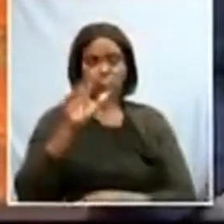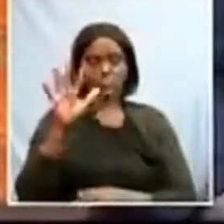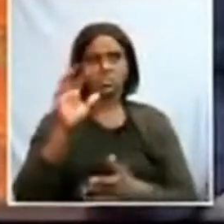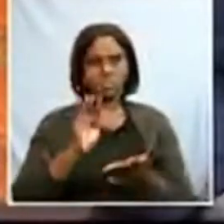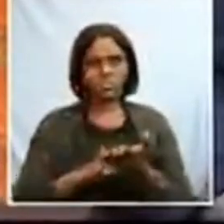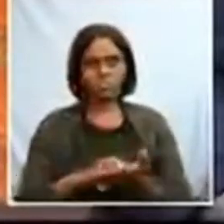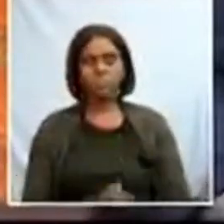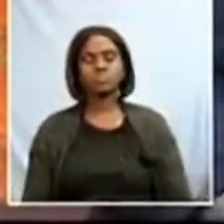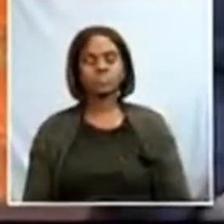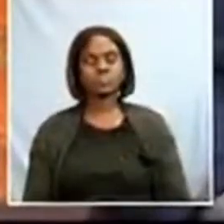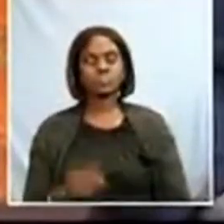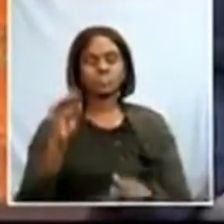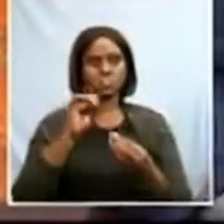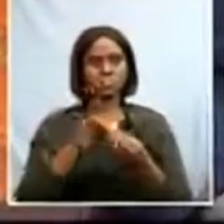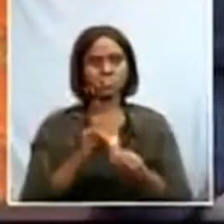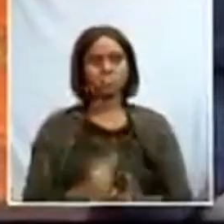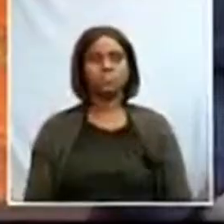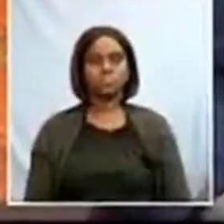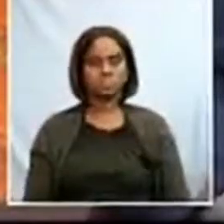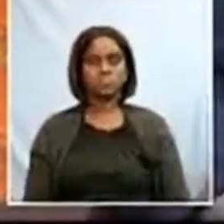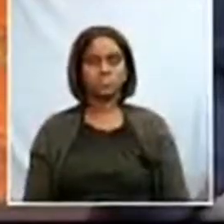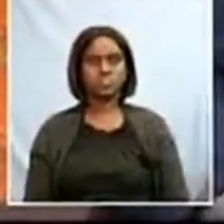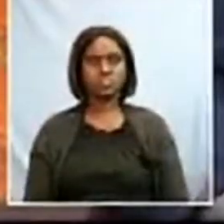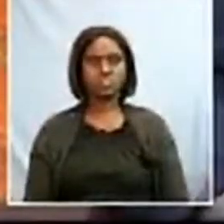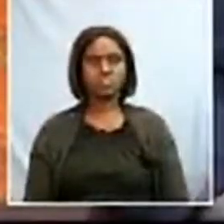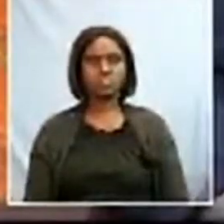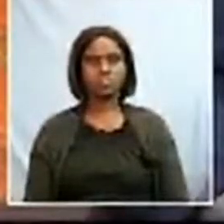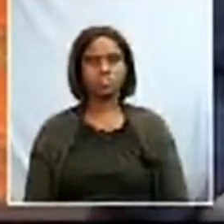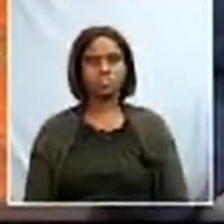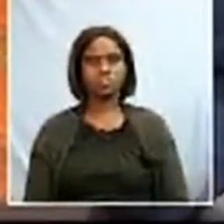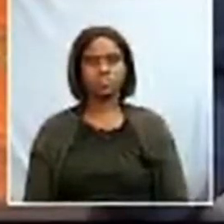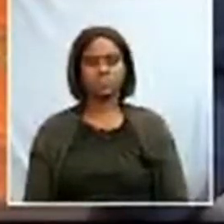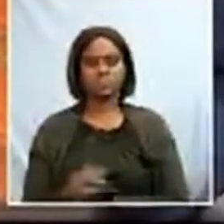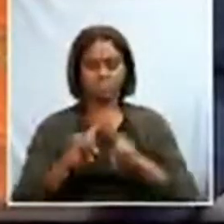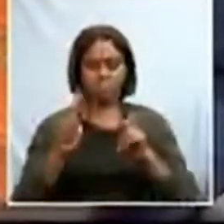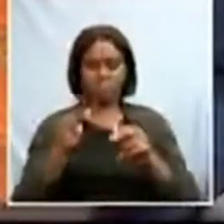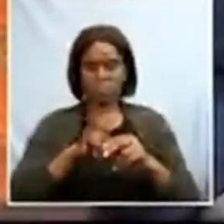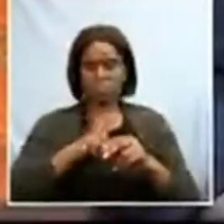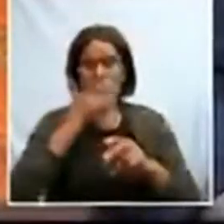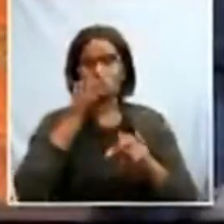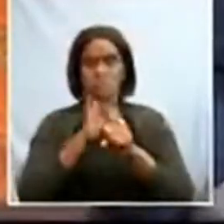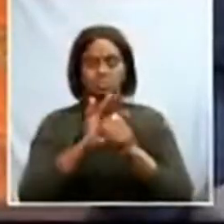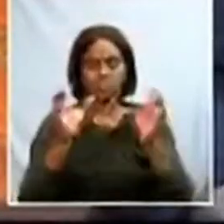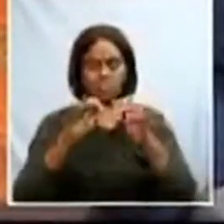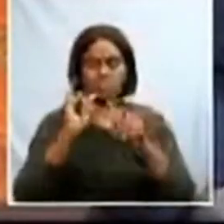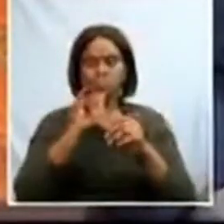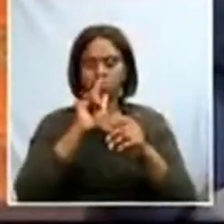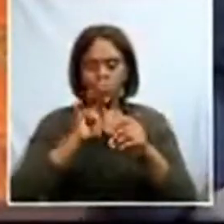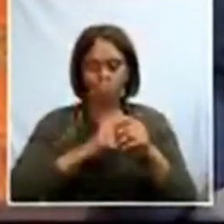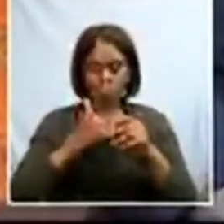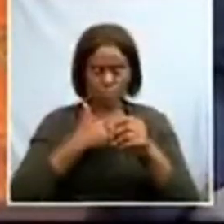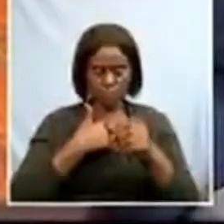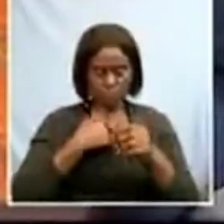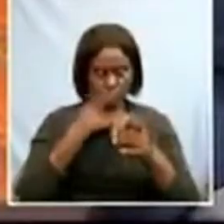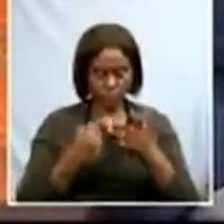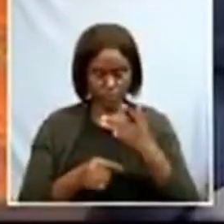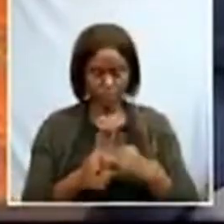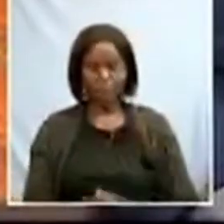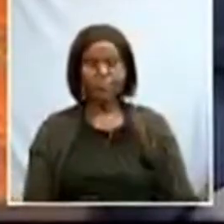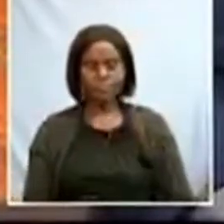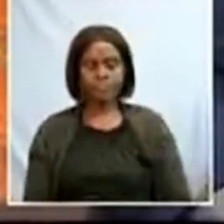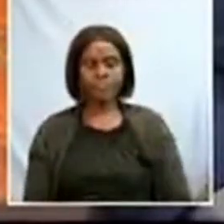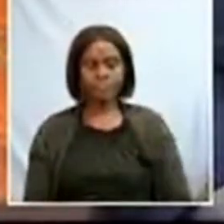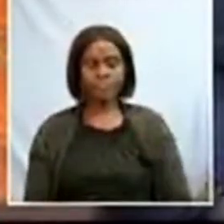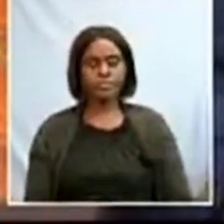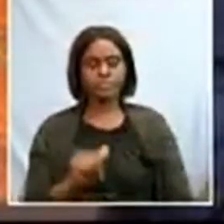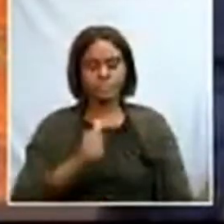35,000 plus. So, Chair, we want to assure the committee that we have really,